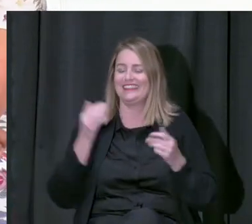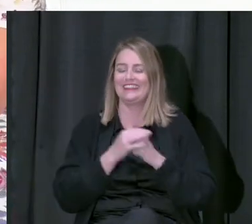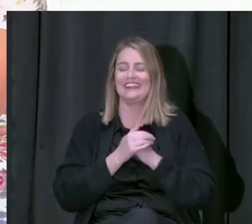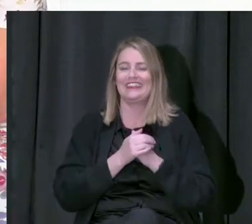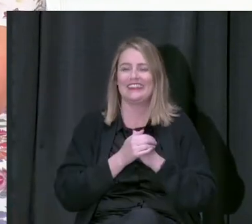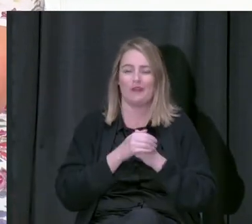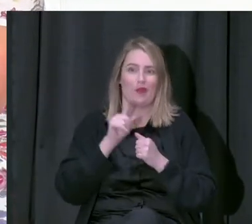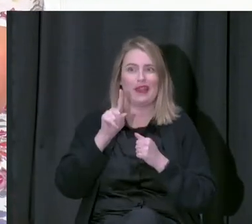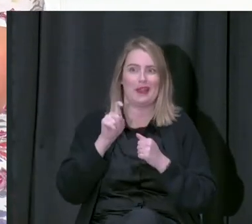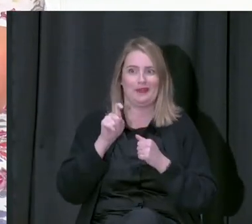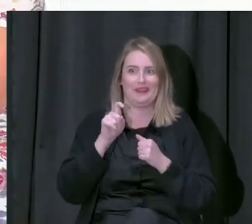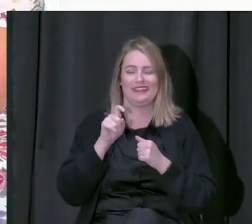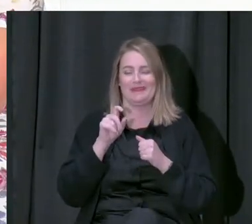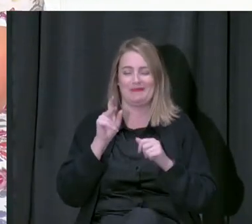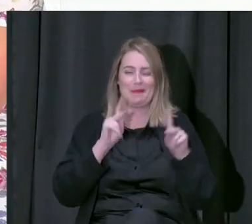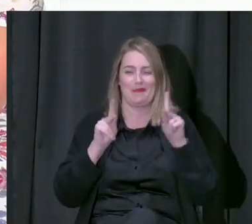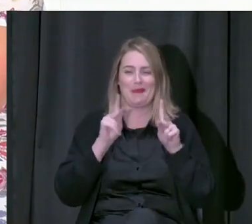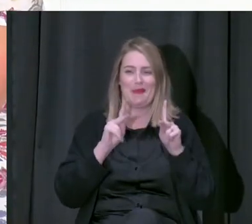of 100, so.